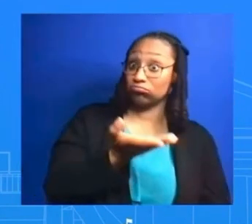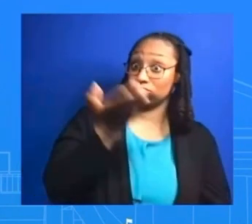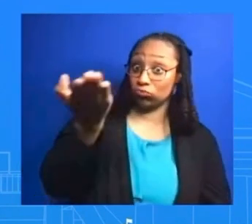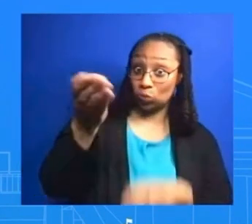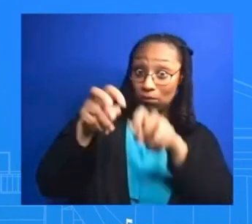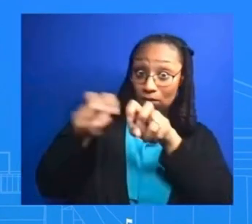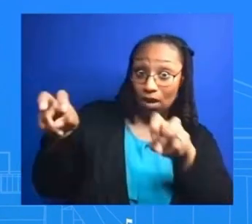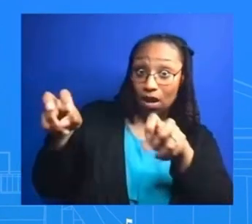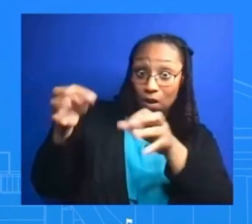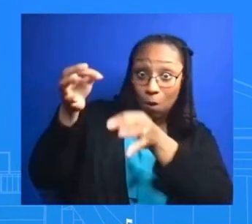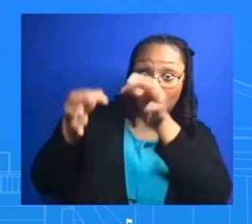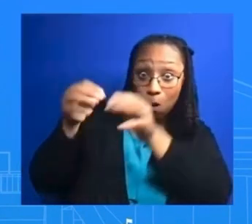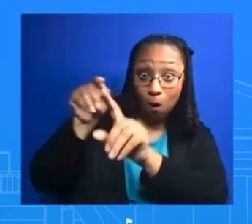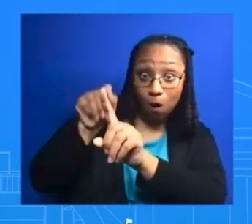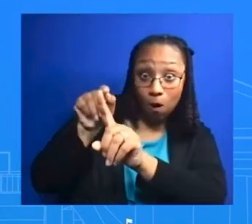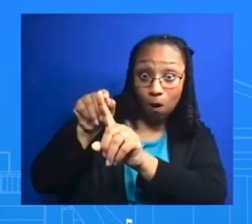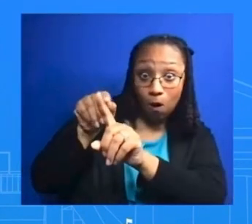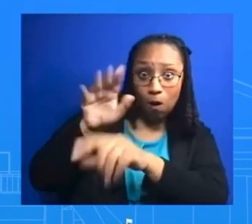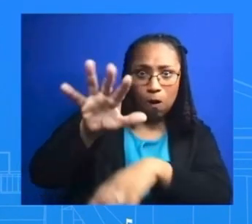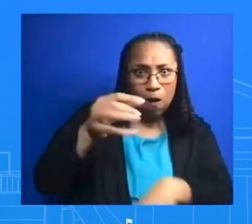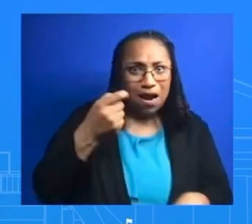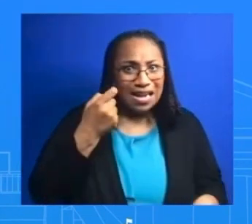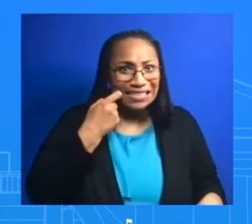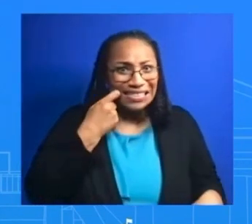time with the court that we have,